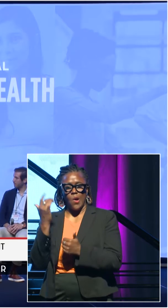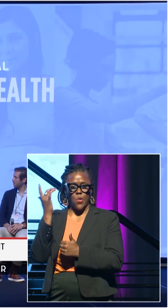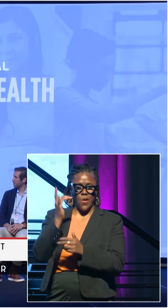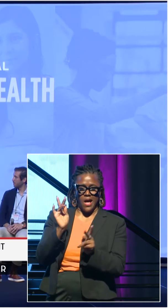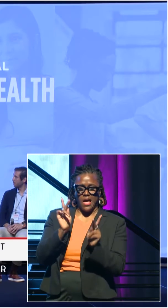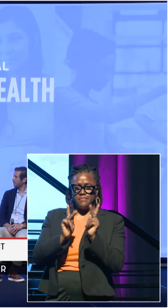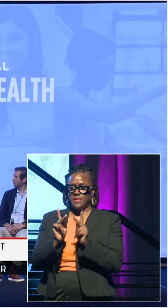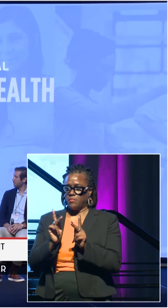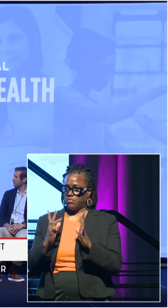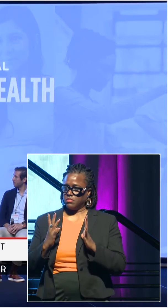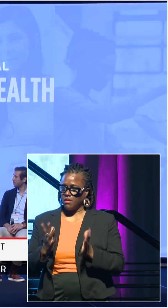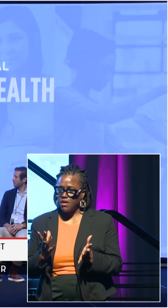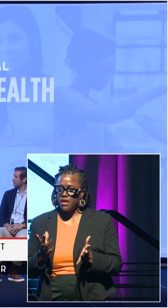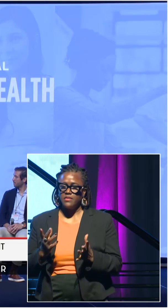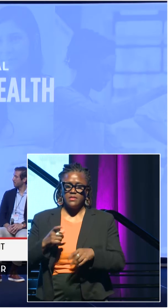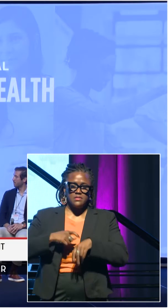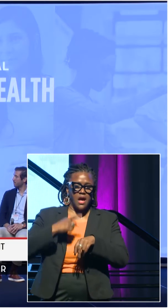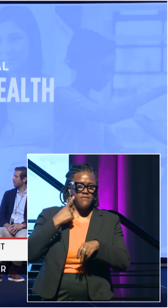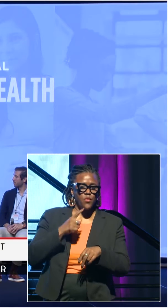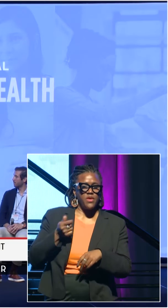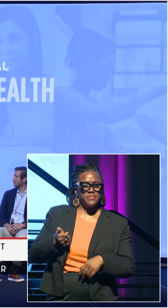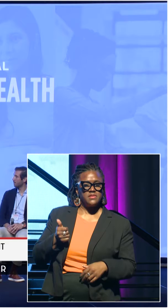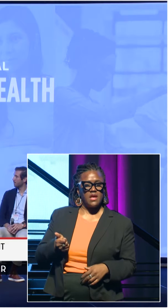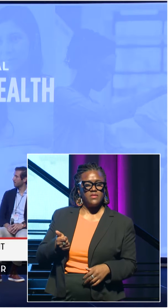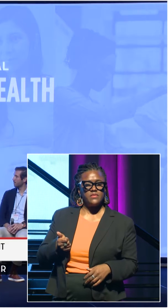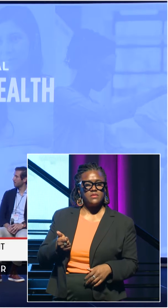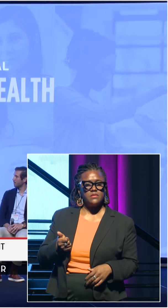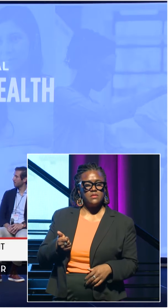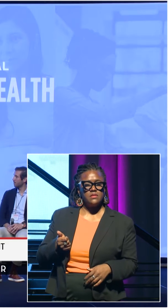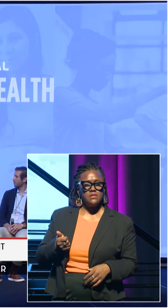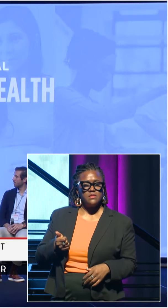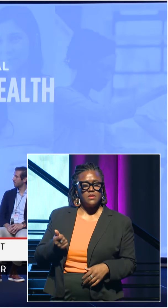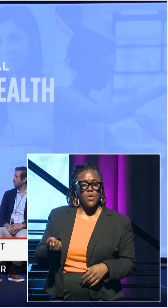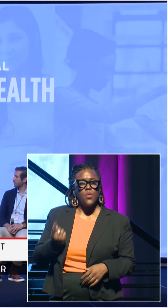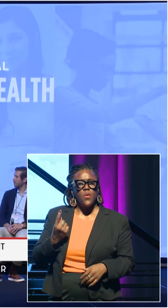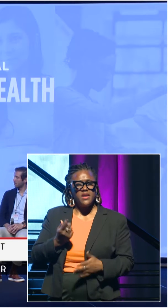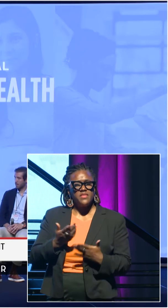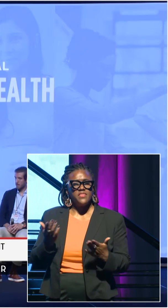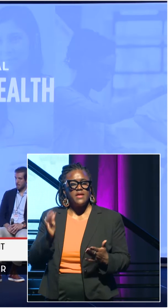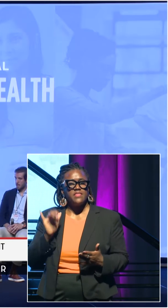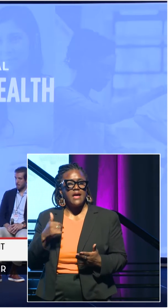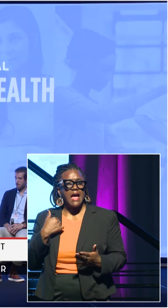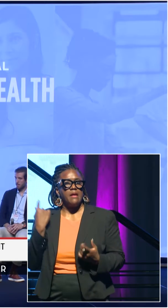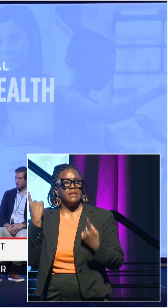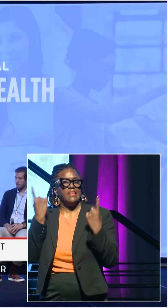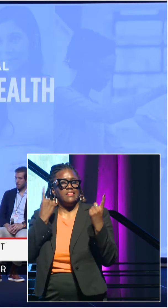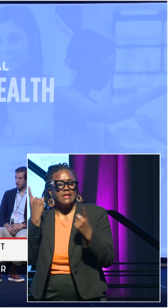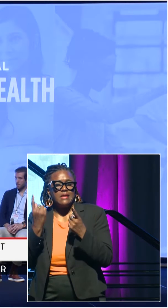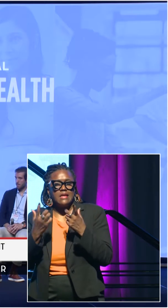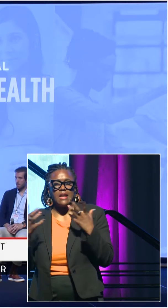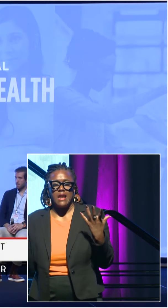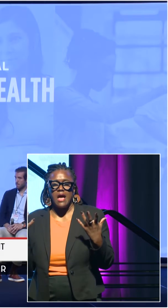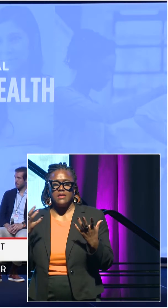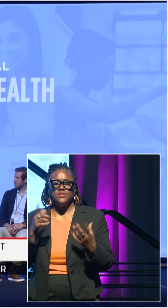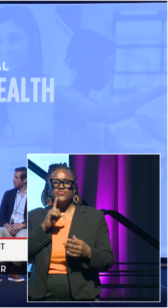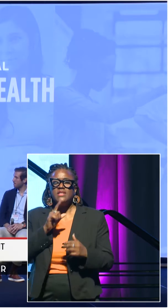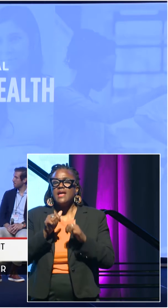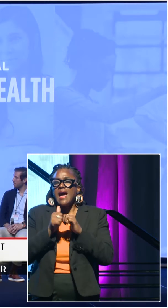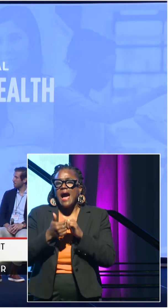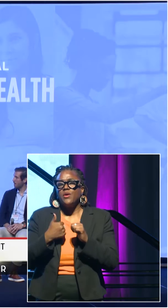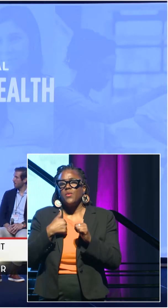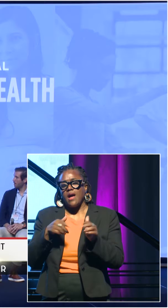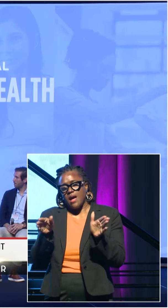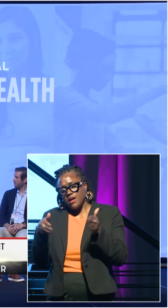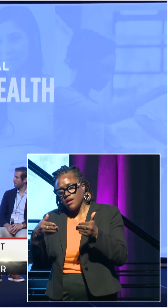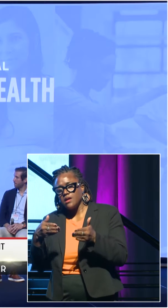people take time and provide for themselves. And so one of the things that I've been thinking a lot about is how do I